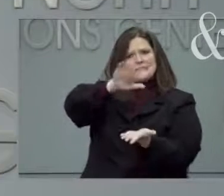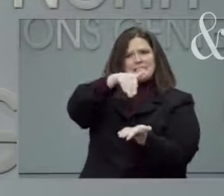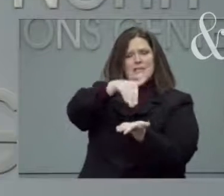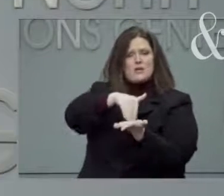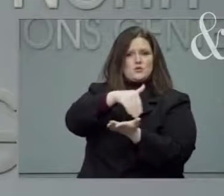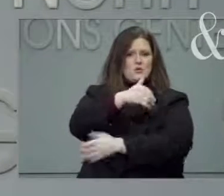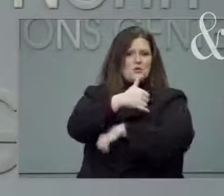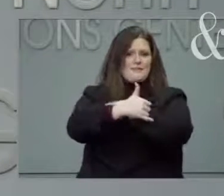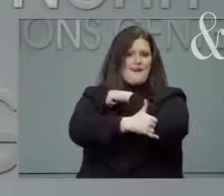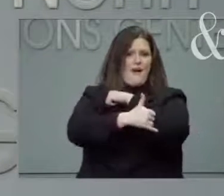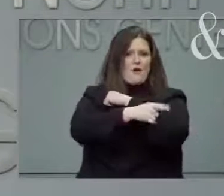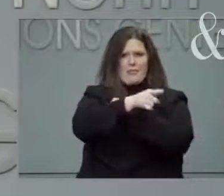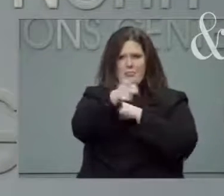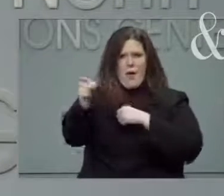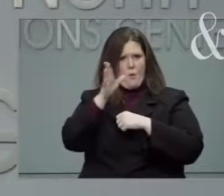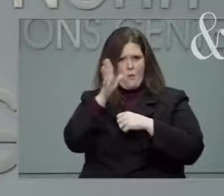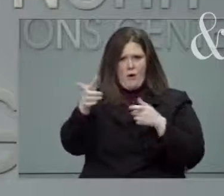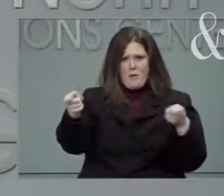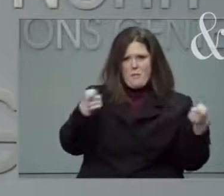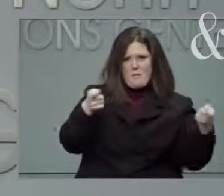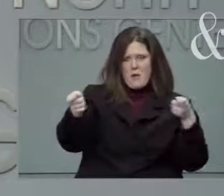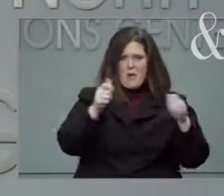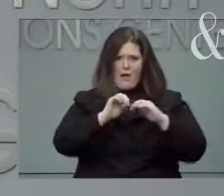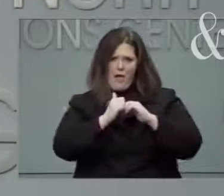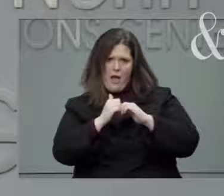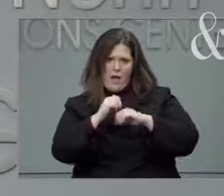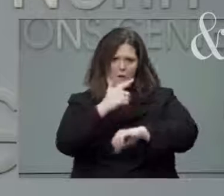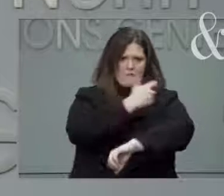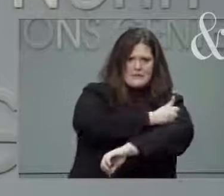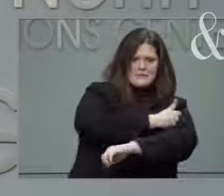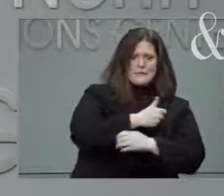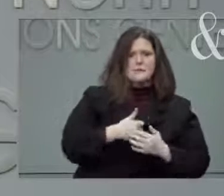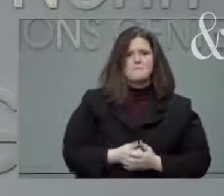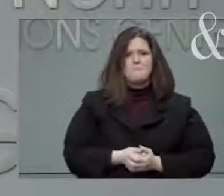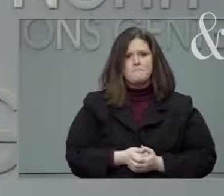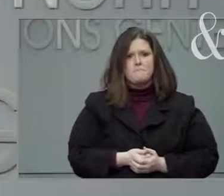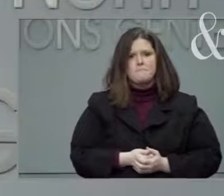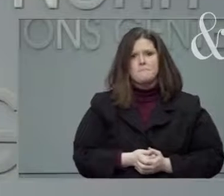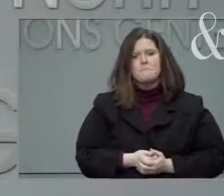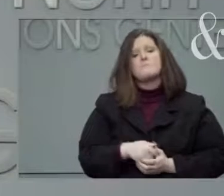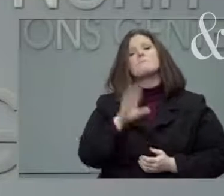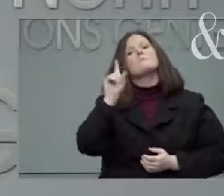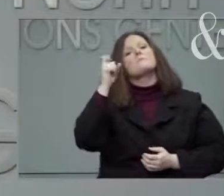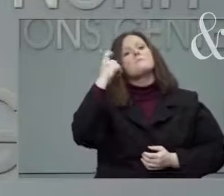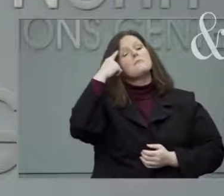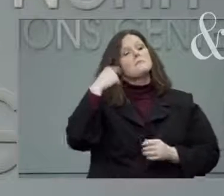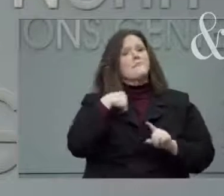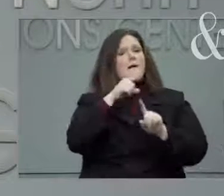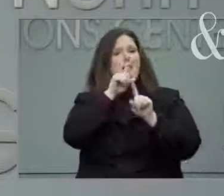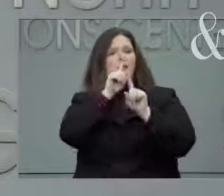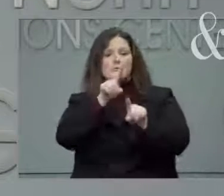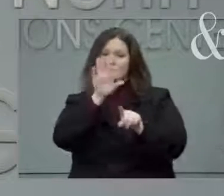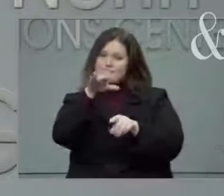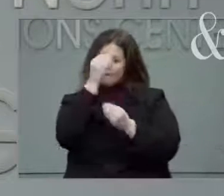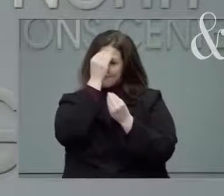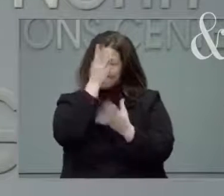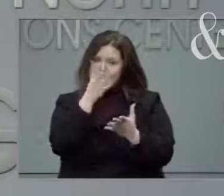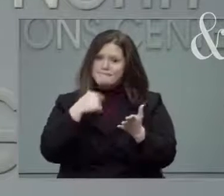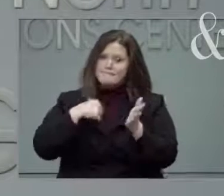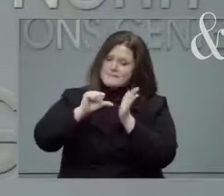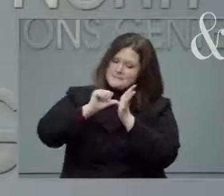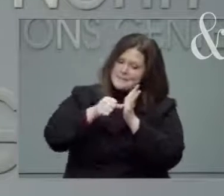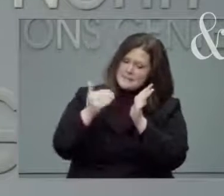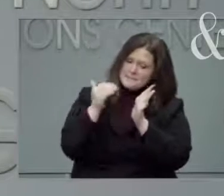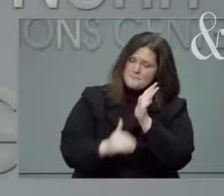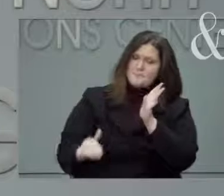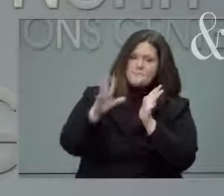easily logistically for all of them? First, it's important to note that the research and the scientific and health